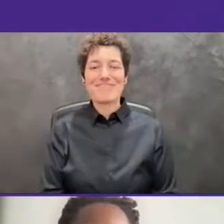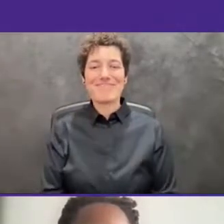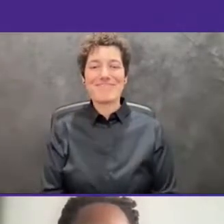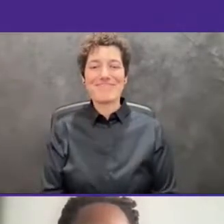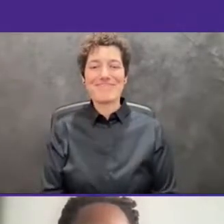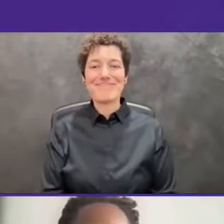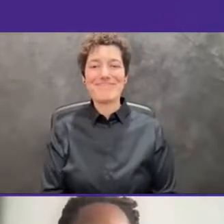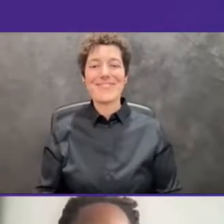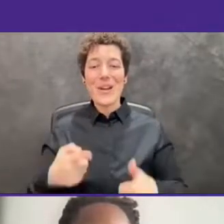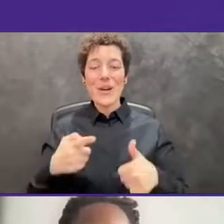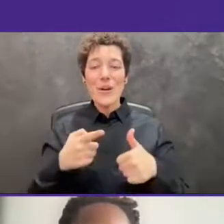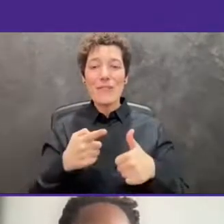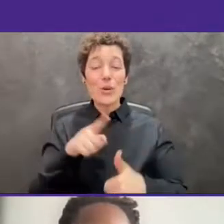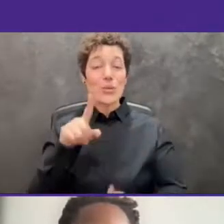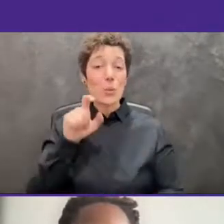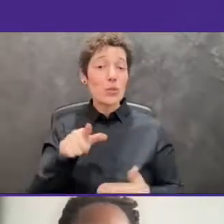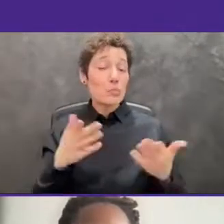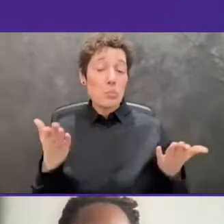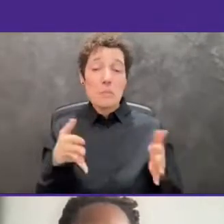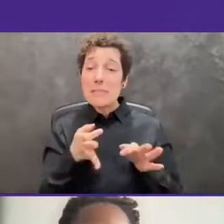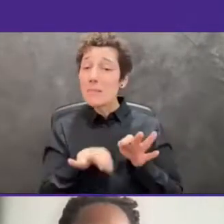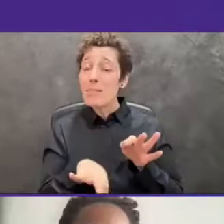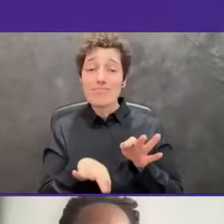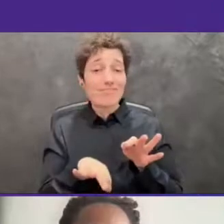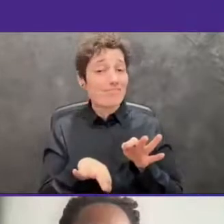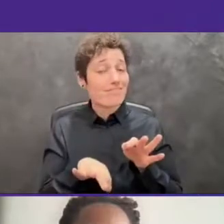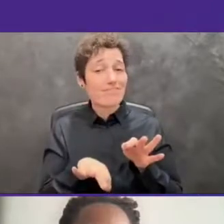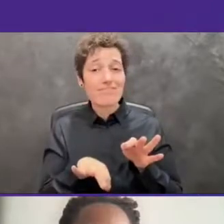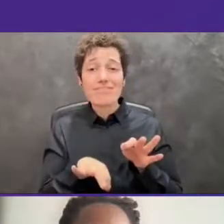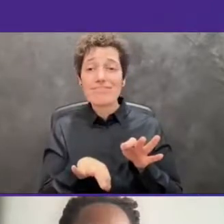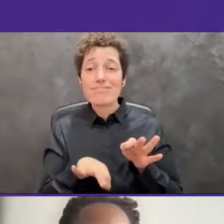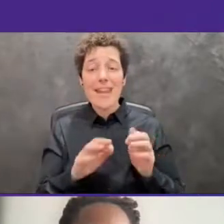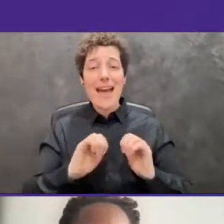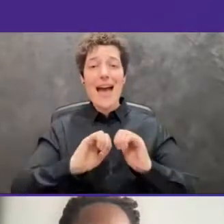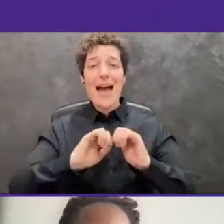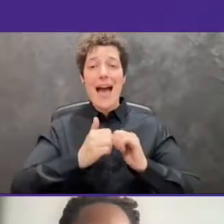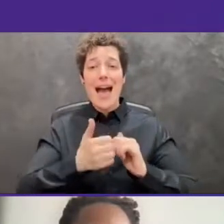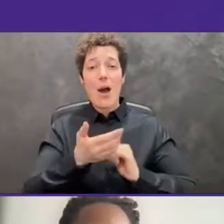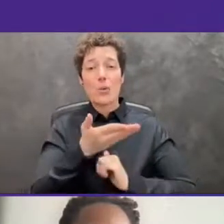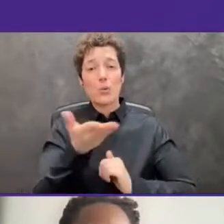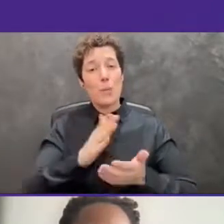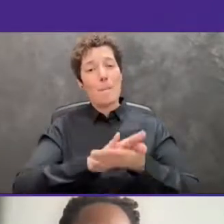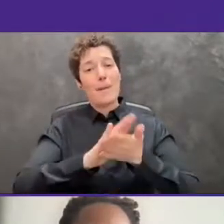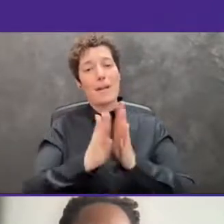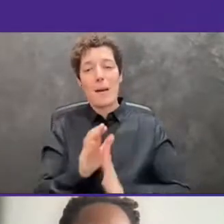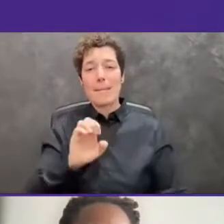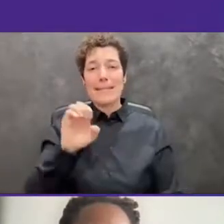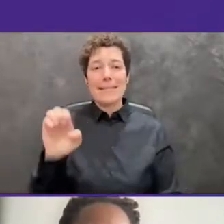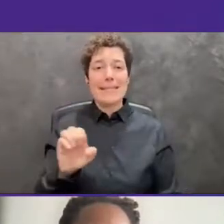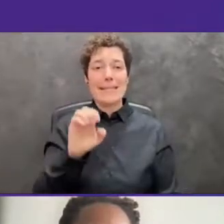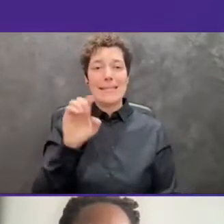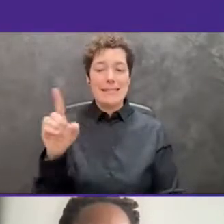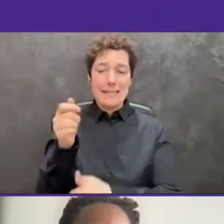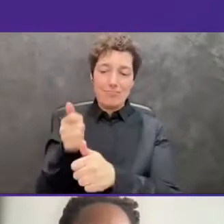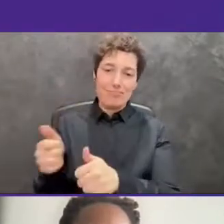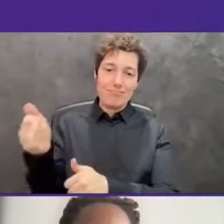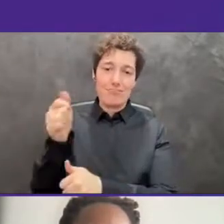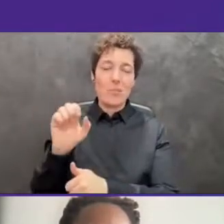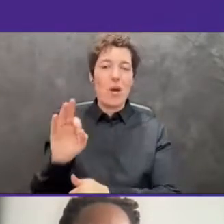First question is simply, how did you become the ED of your